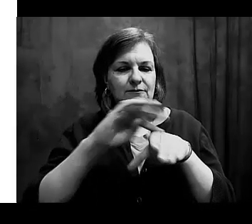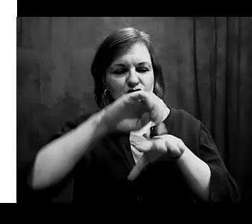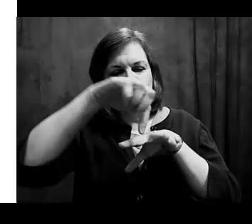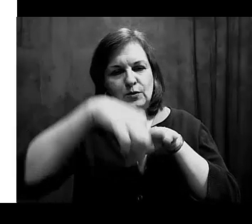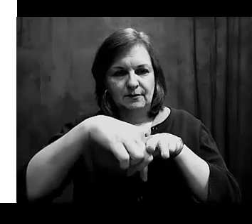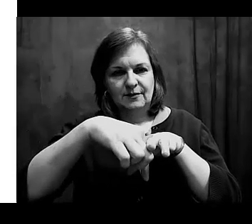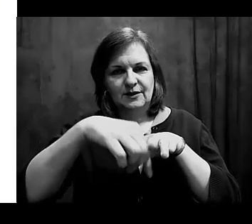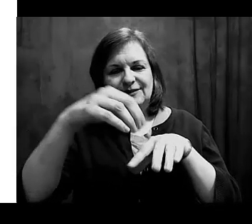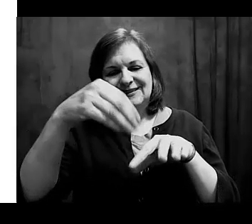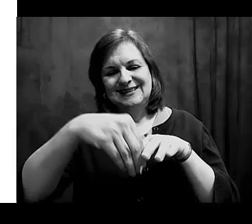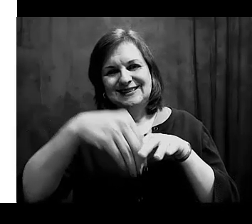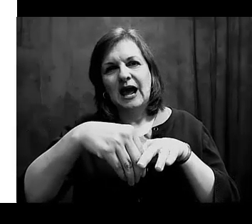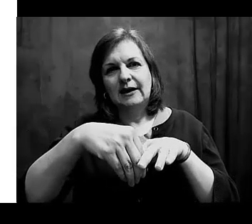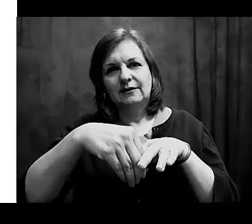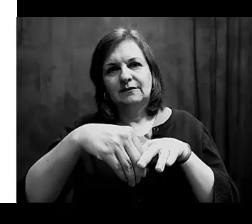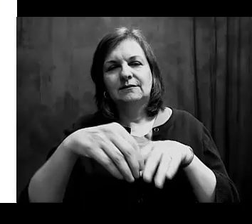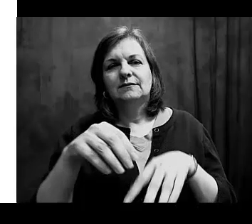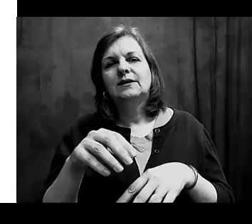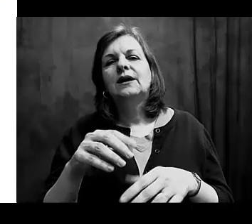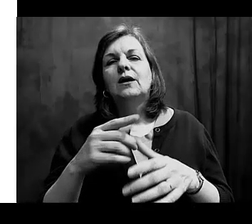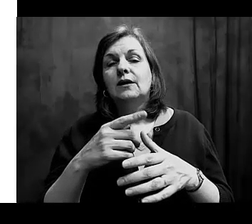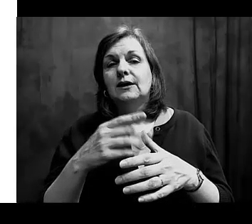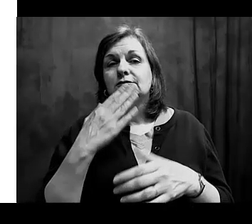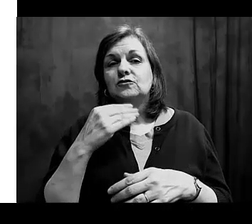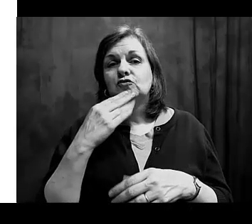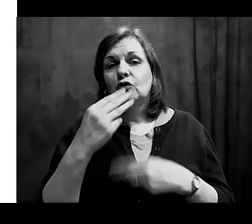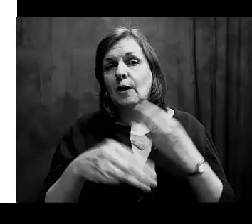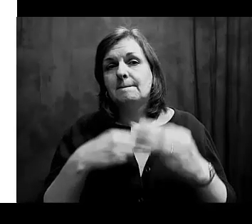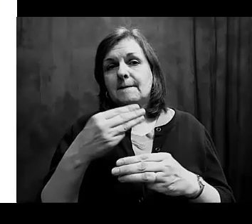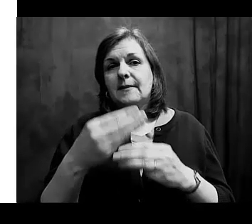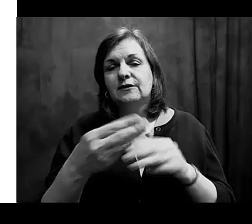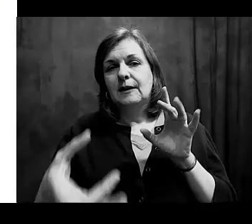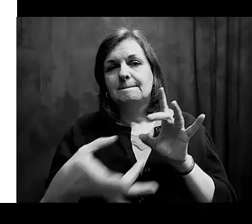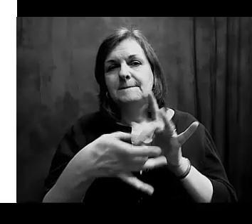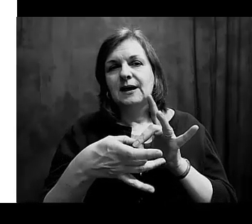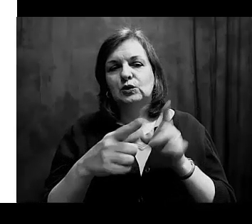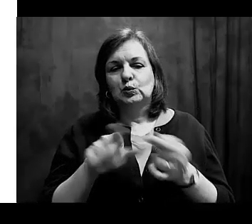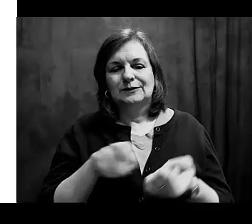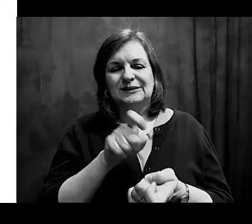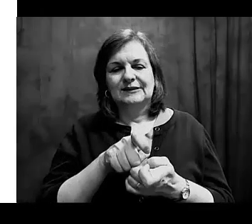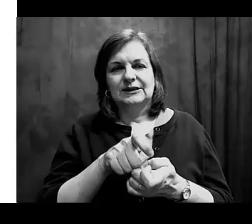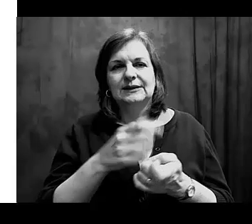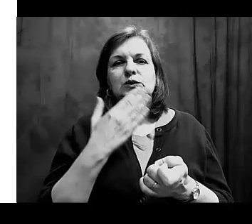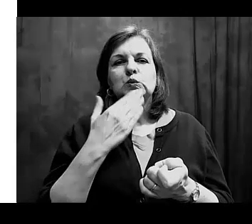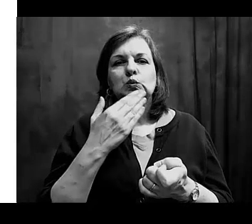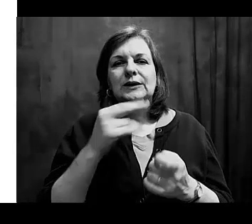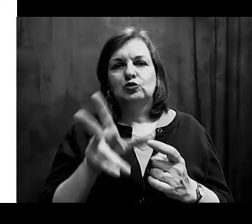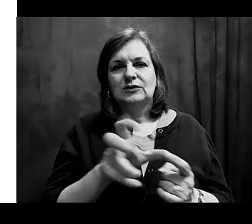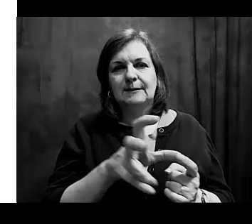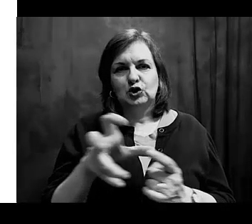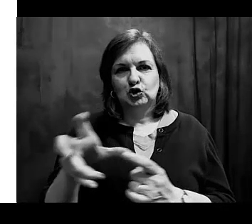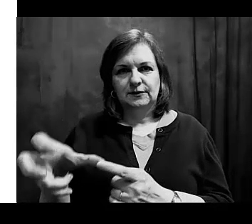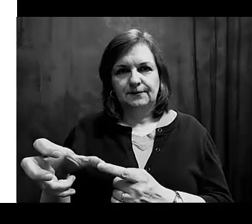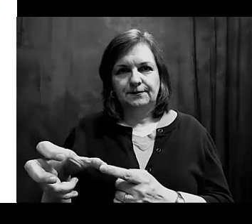mean you are not tasting with your eyeballs, okay? So we have to figure out how these things